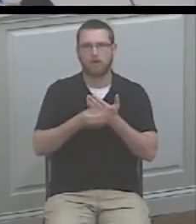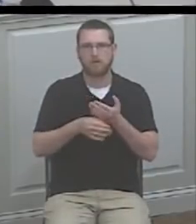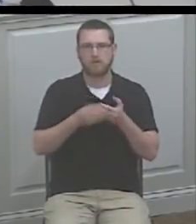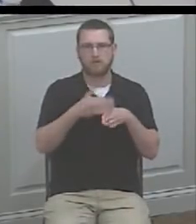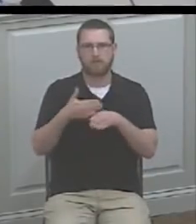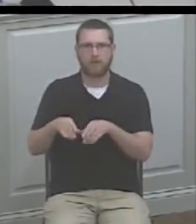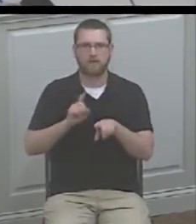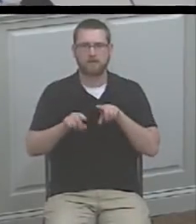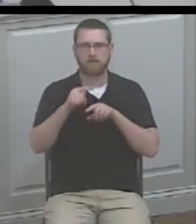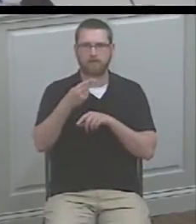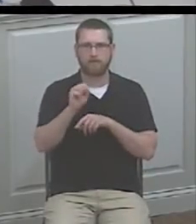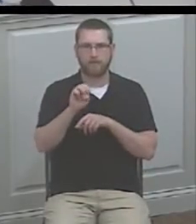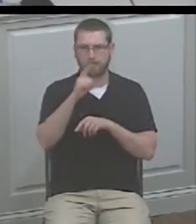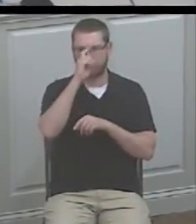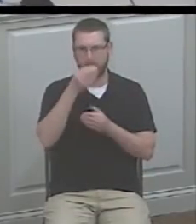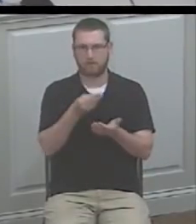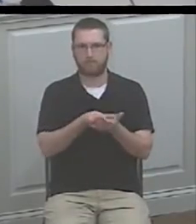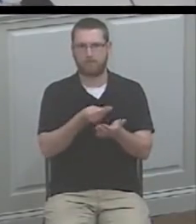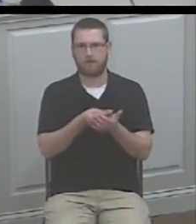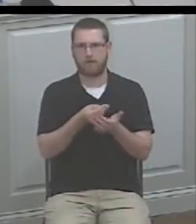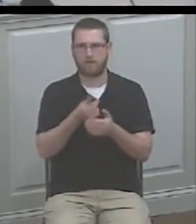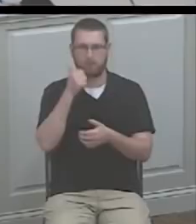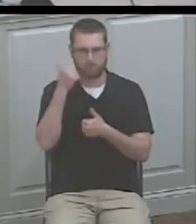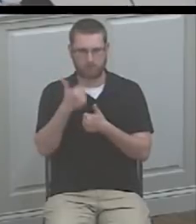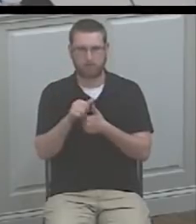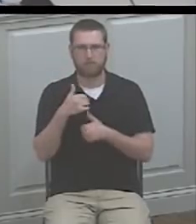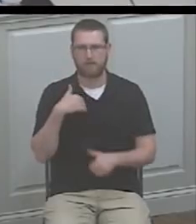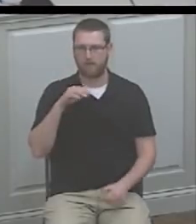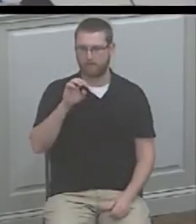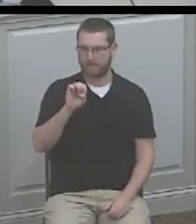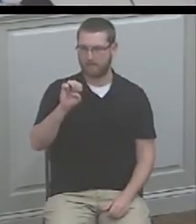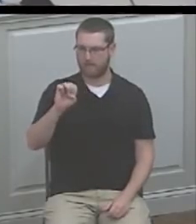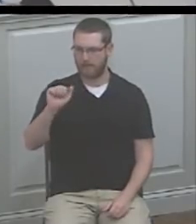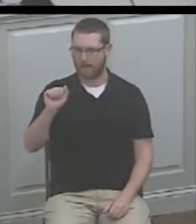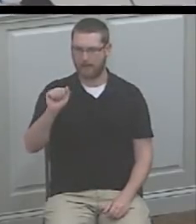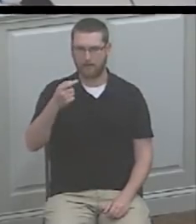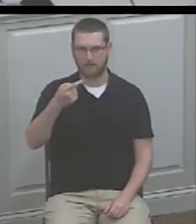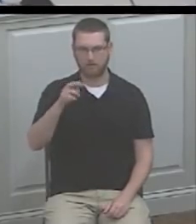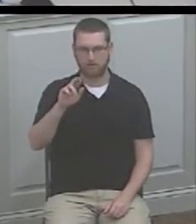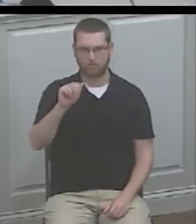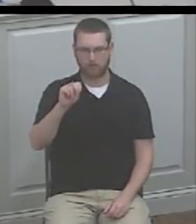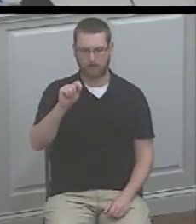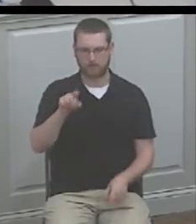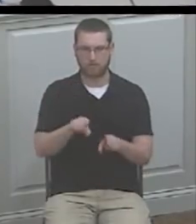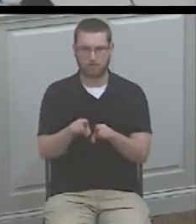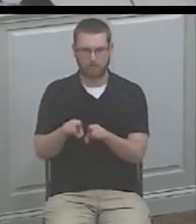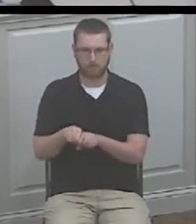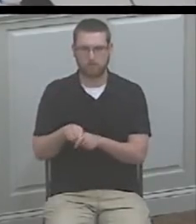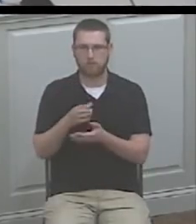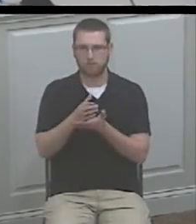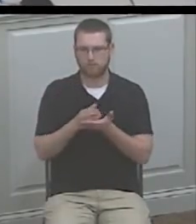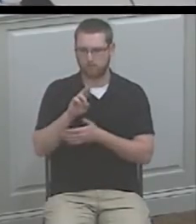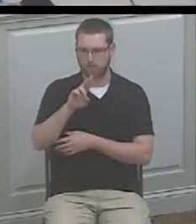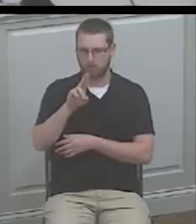multiple phases because of the funding sources. Please recall you've got an EDA grant, and then you also have some remnant rural development money